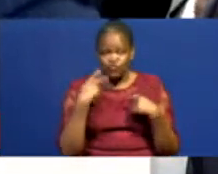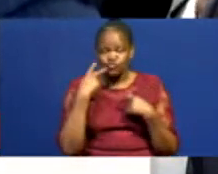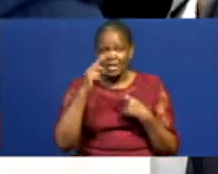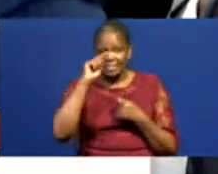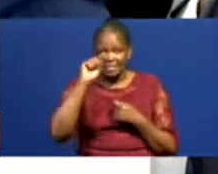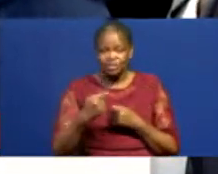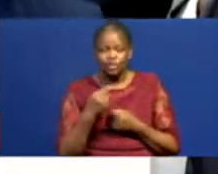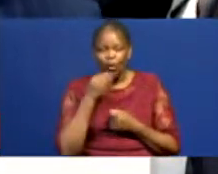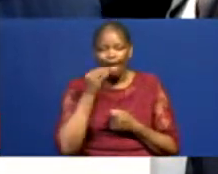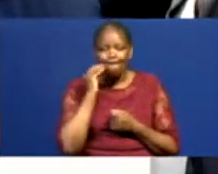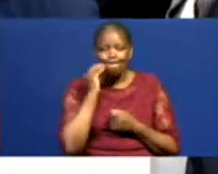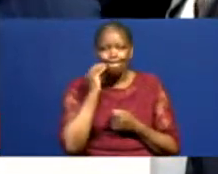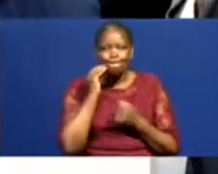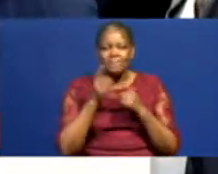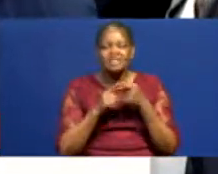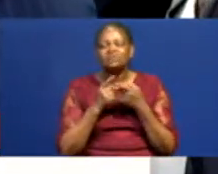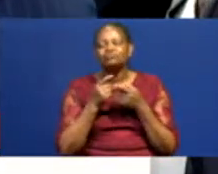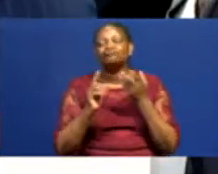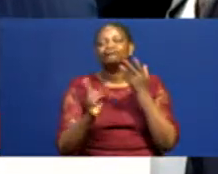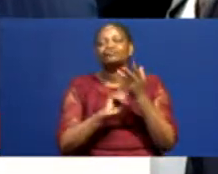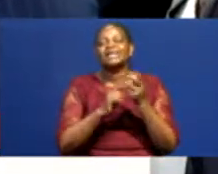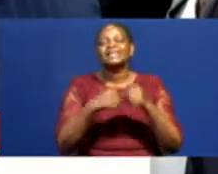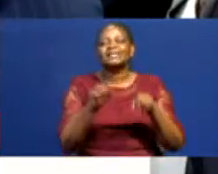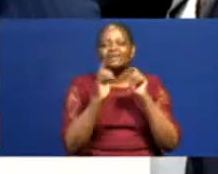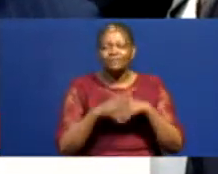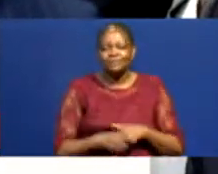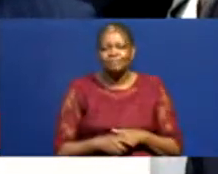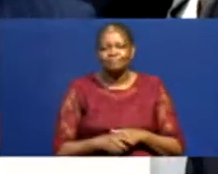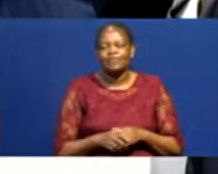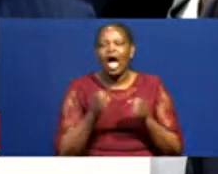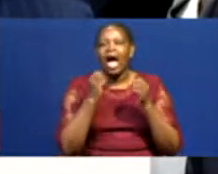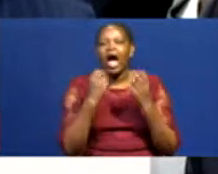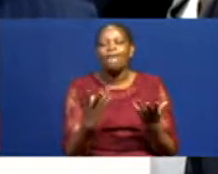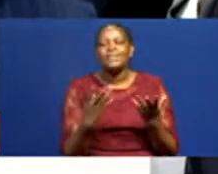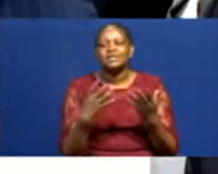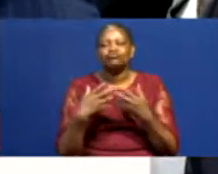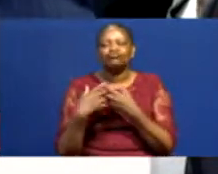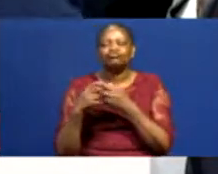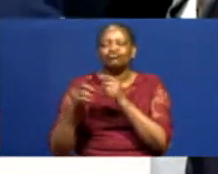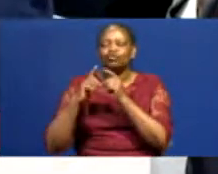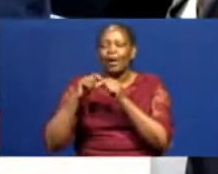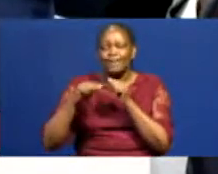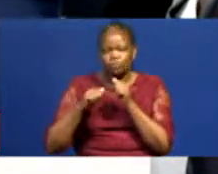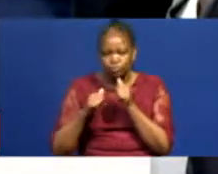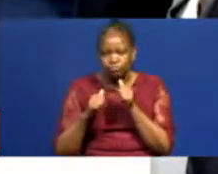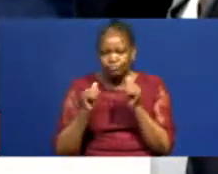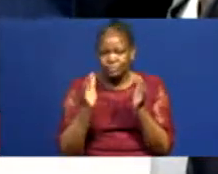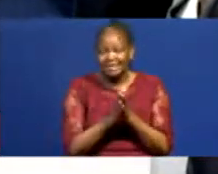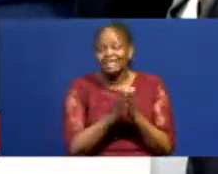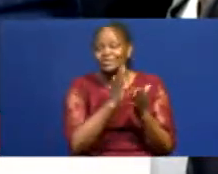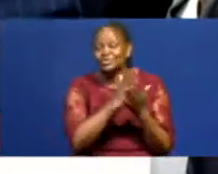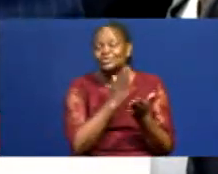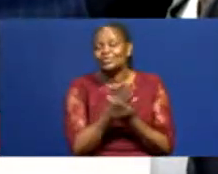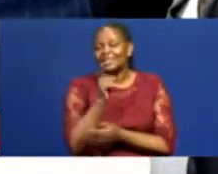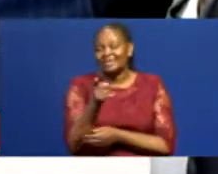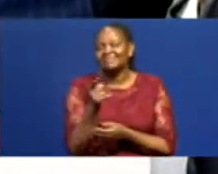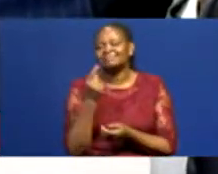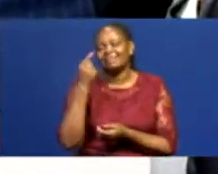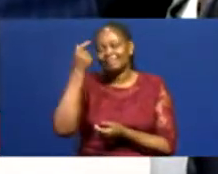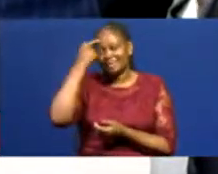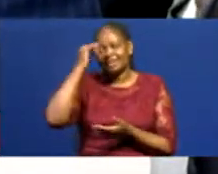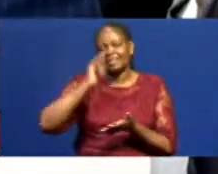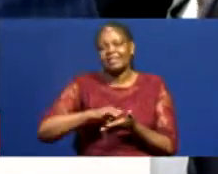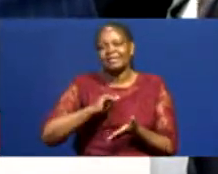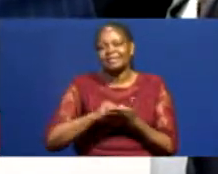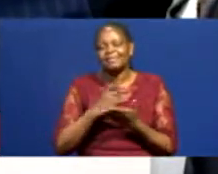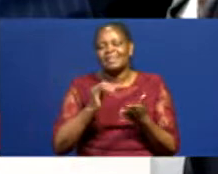200,000 homes, you do the math. How many hinges are we talking about? And as much as hinges looks like